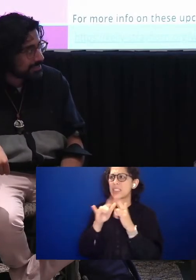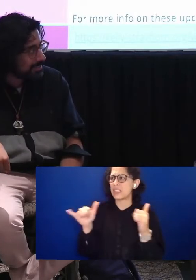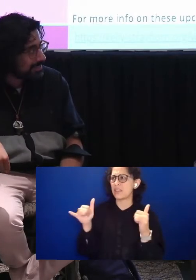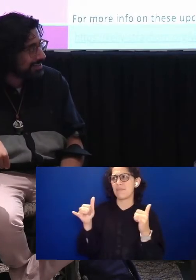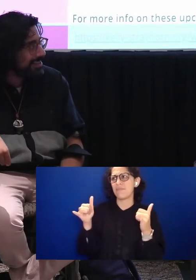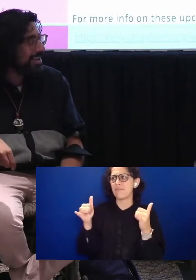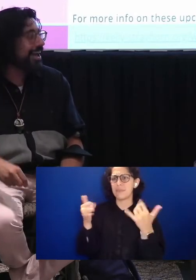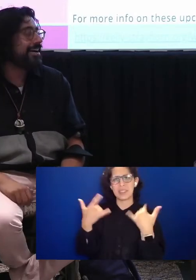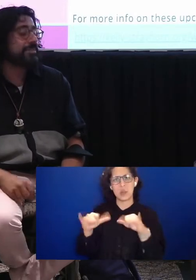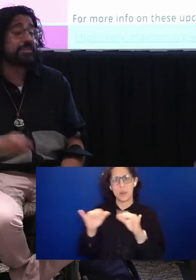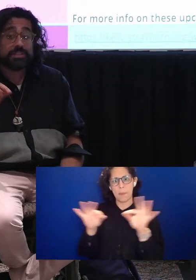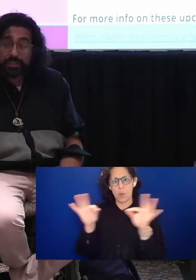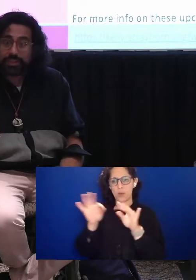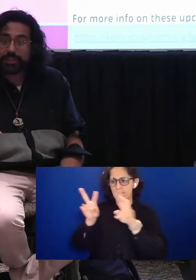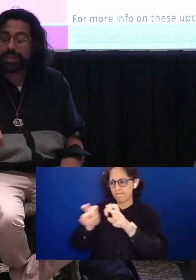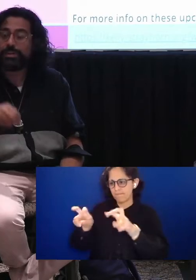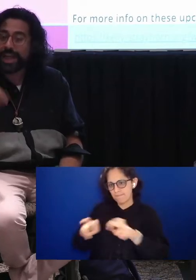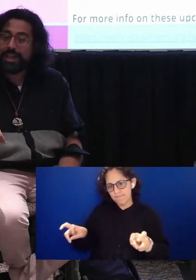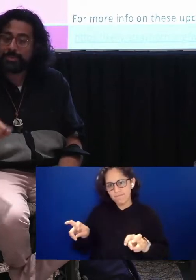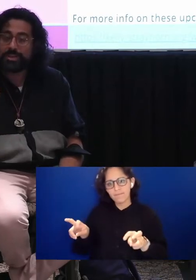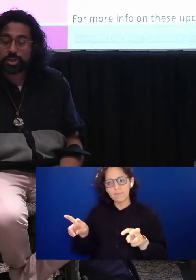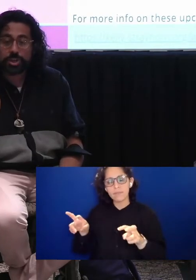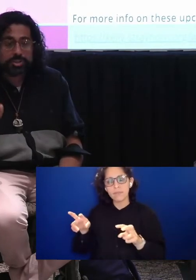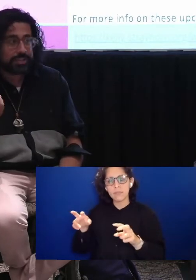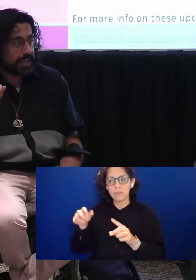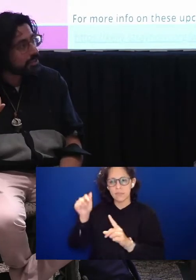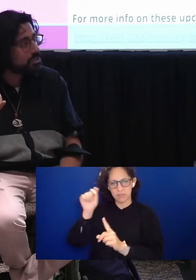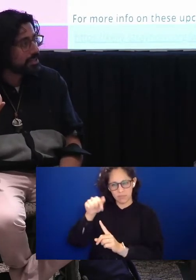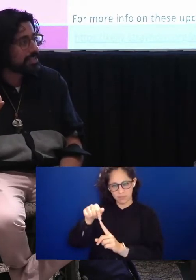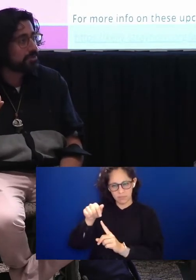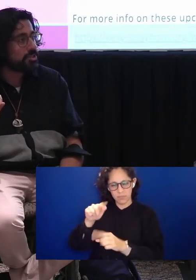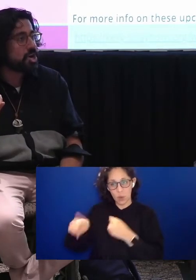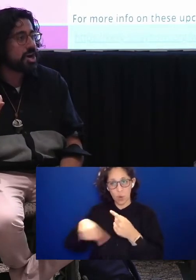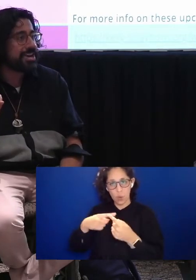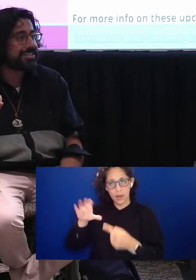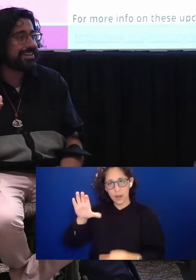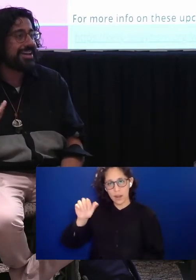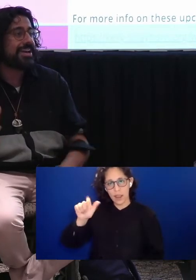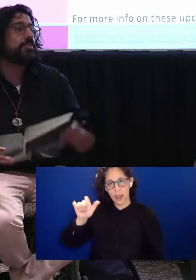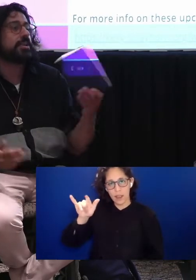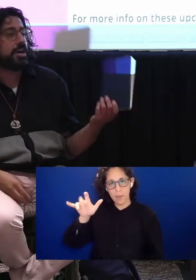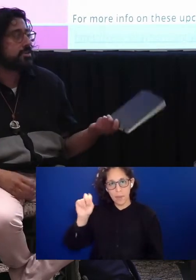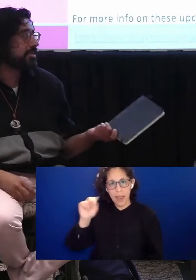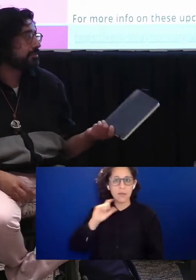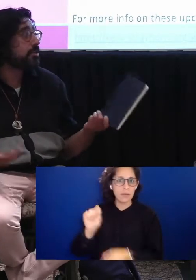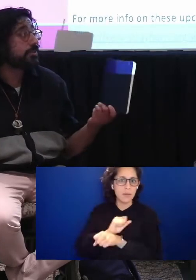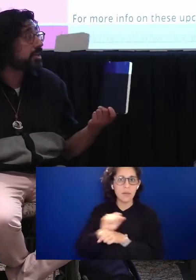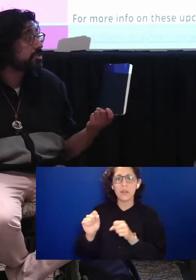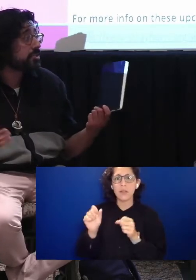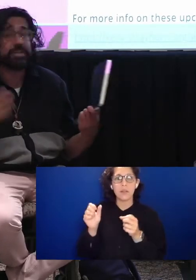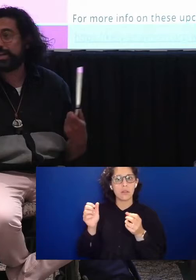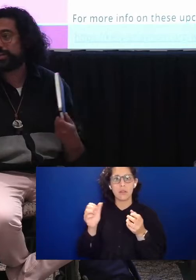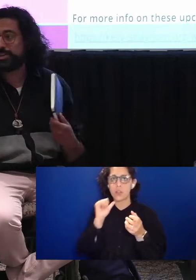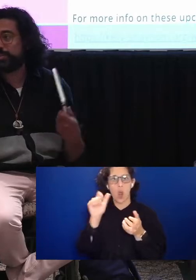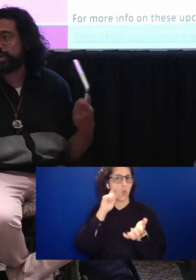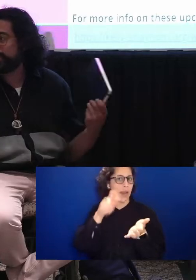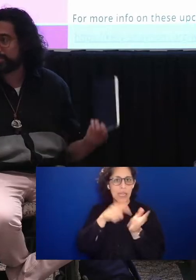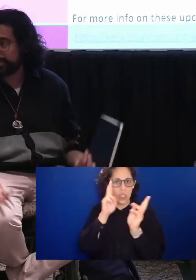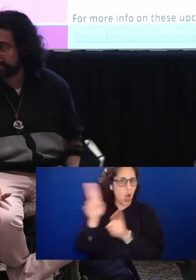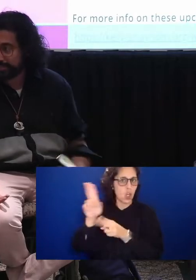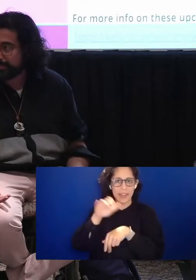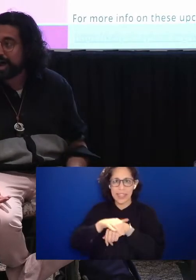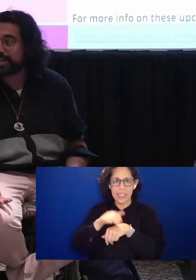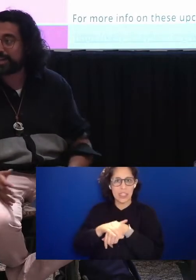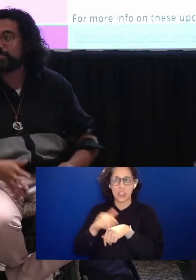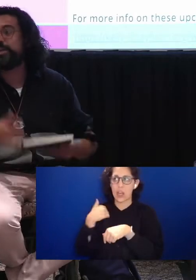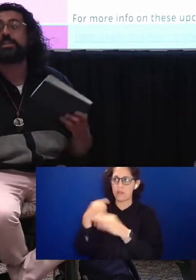into it? Specifically, like when Caliban is cursing the English that he's been taught as a way to understand my own relationship to English and what